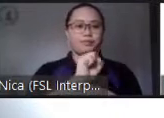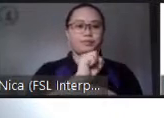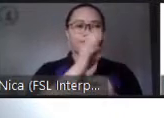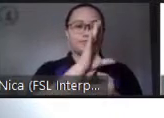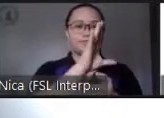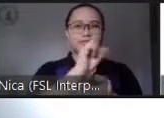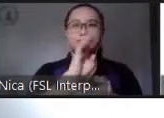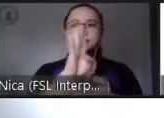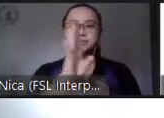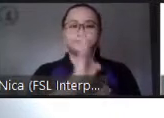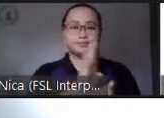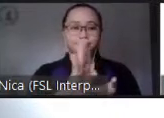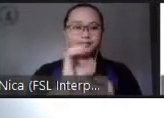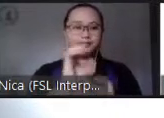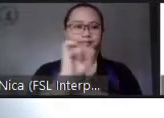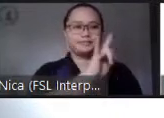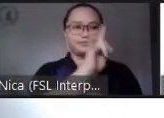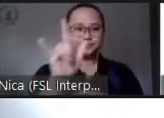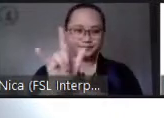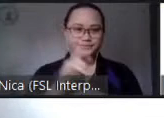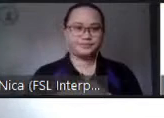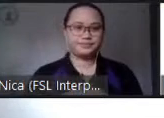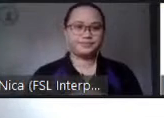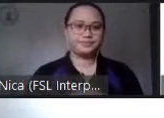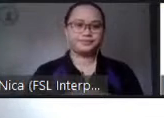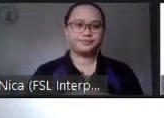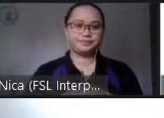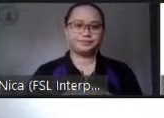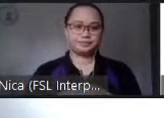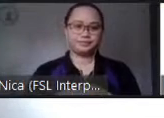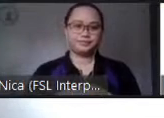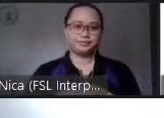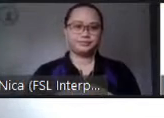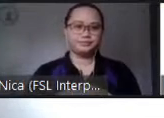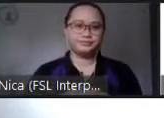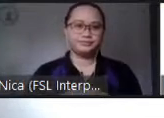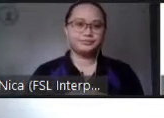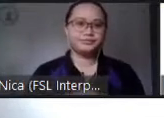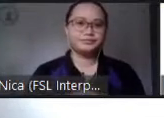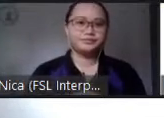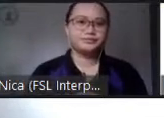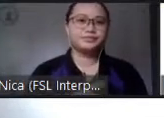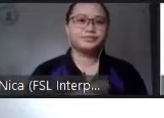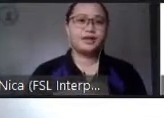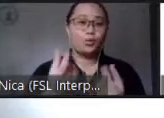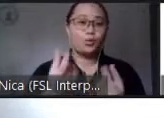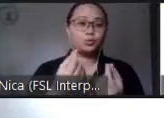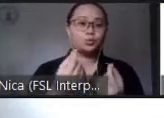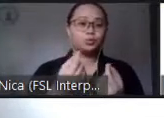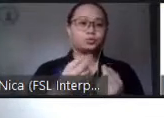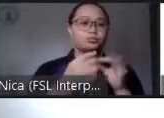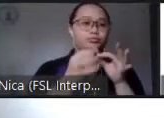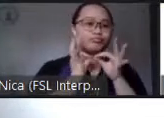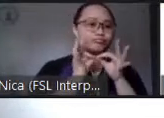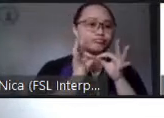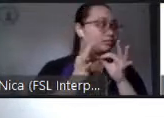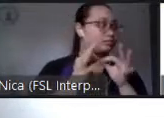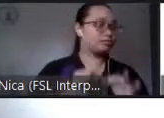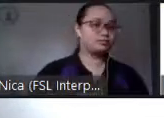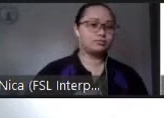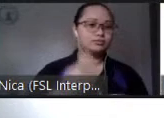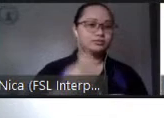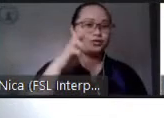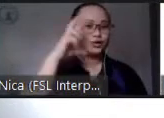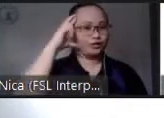Benilde, School of Deaf Education and Applied Studies. She will be doing a sign and voice translation for Mr. Manding. Without